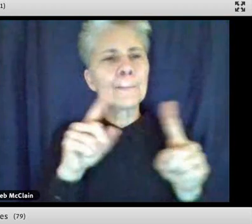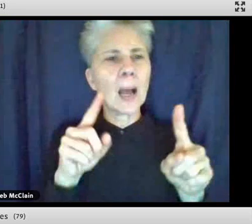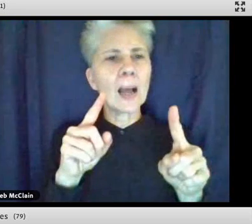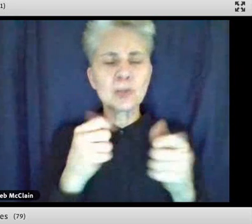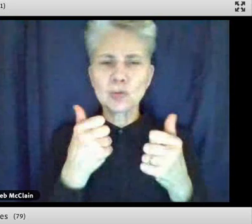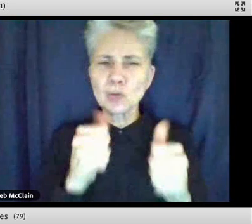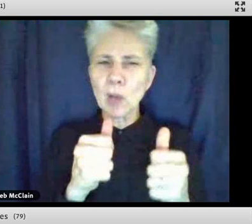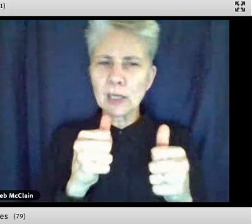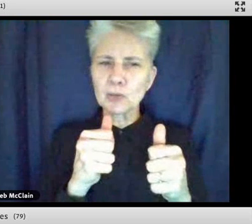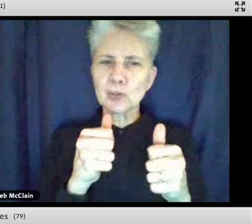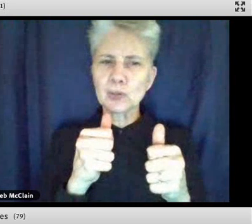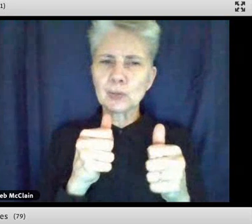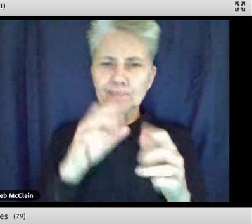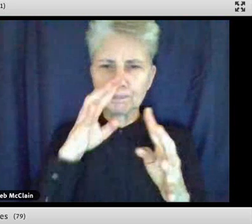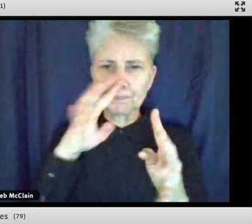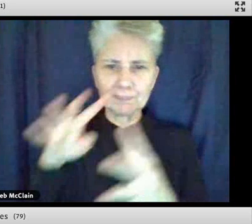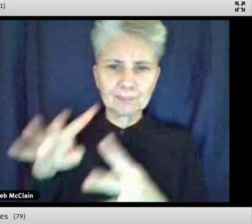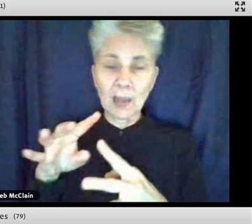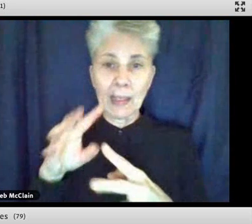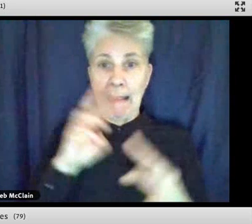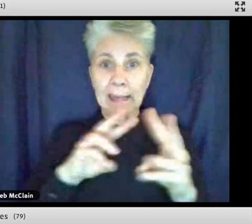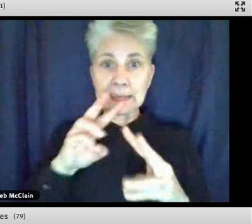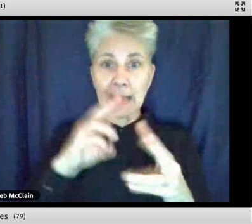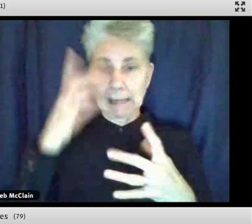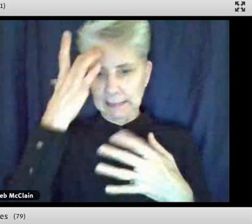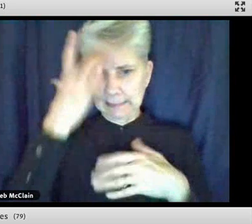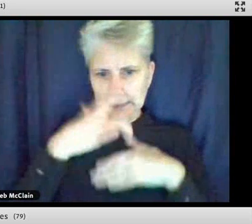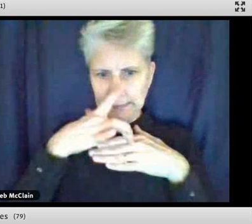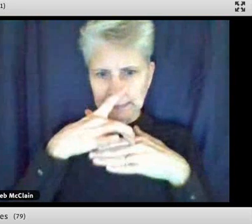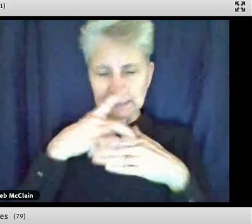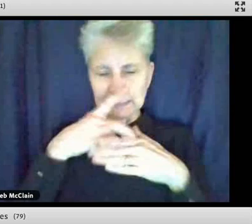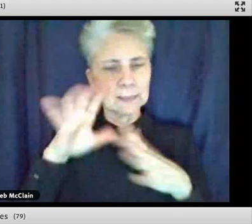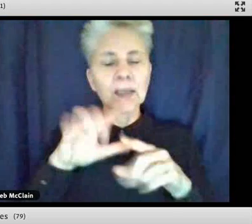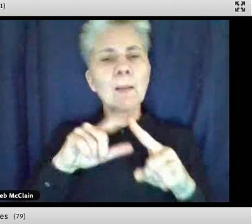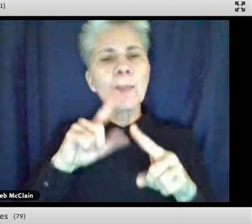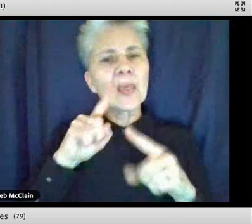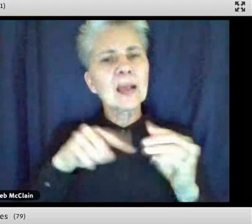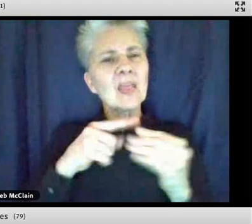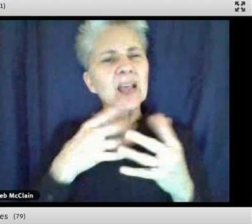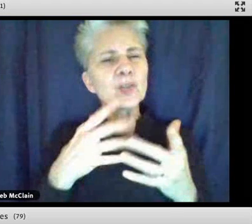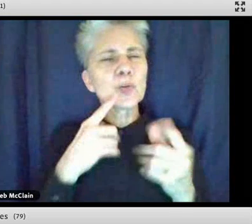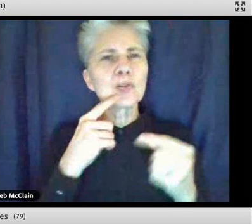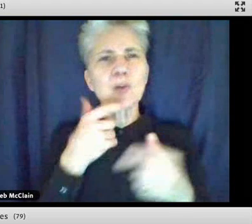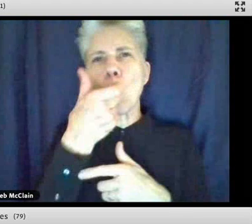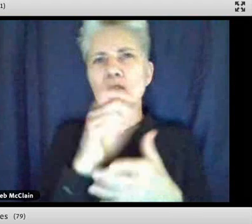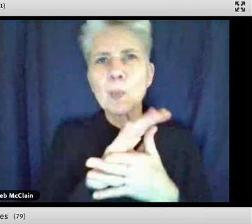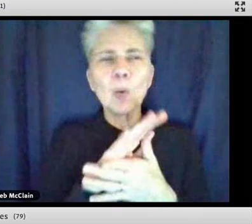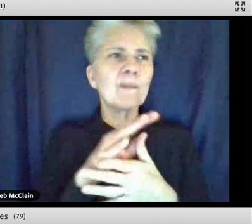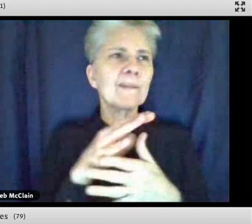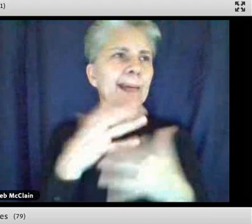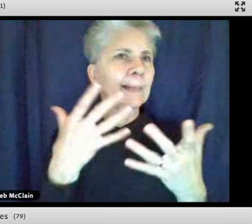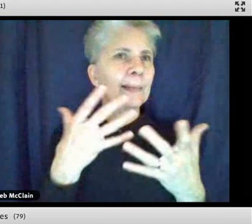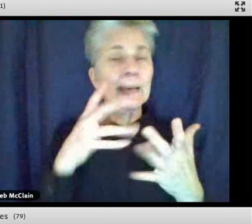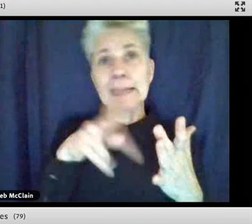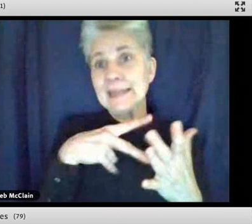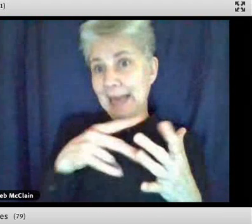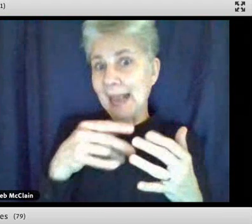trying to shake off anxiety. There's a lot of things that you can do. You can watch a movie or a show, dance